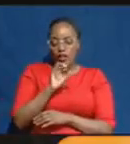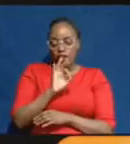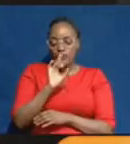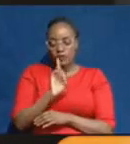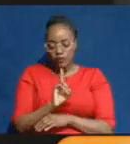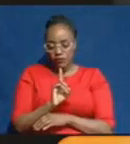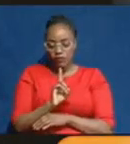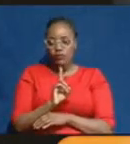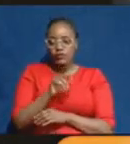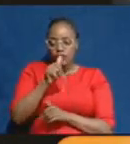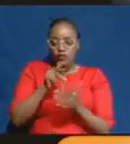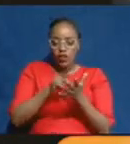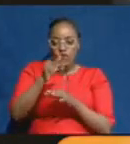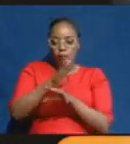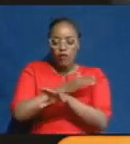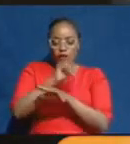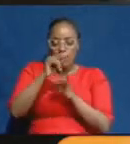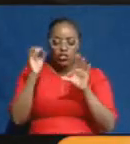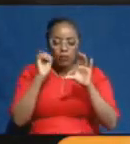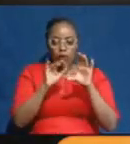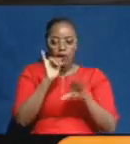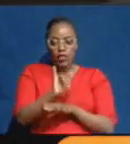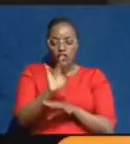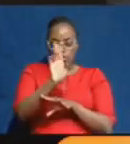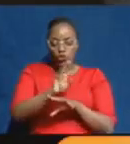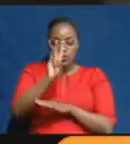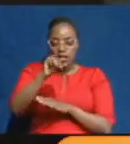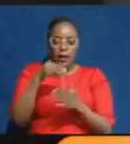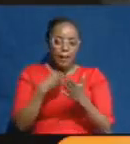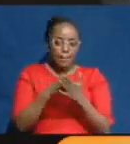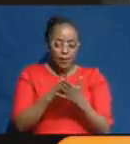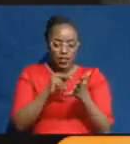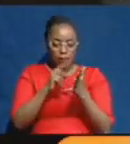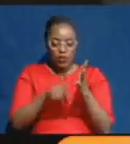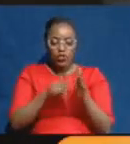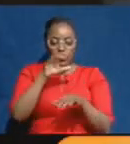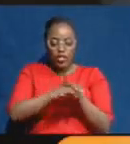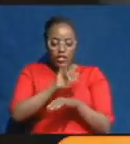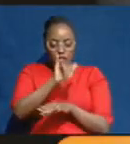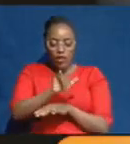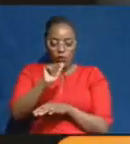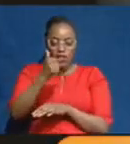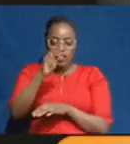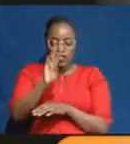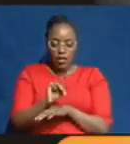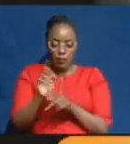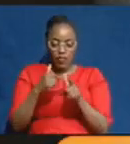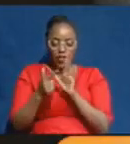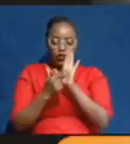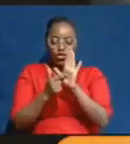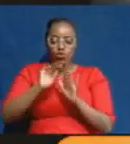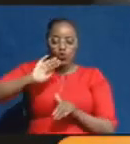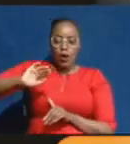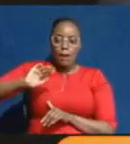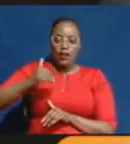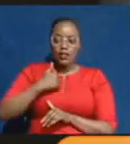It is prepaid, so you have to load money to that tag using M-Pesa. So you tap it to the ATM, it will show you the